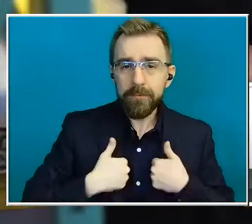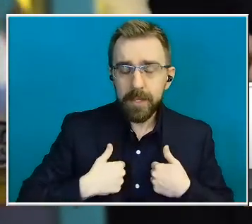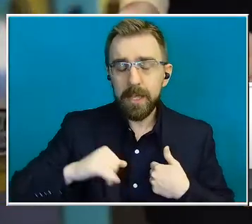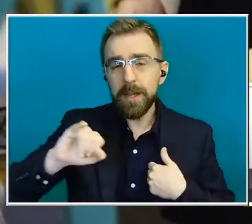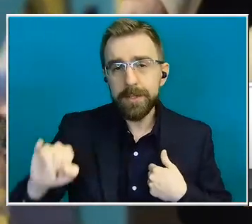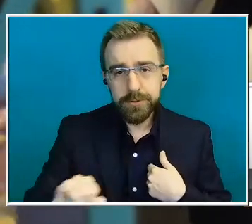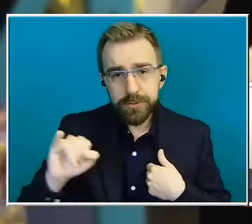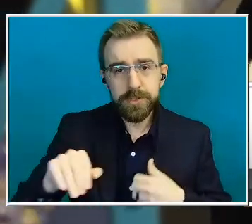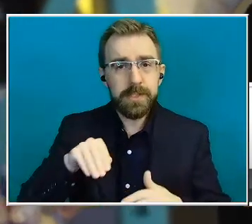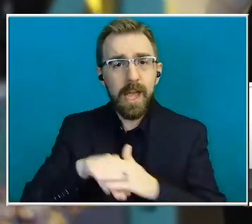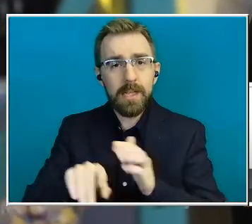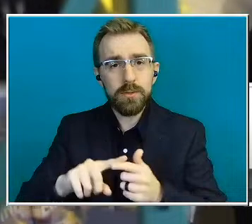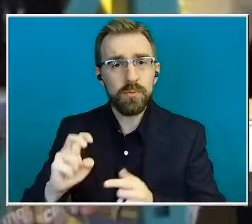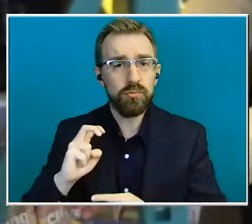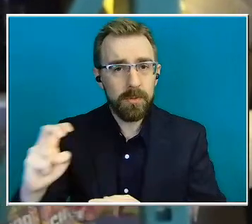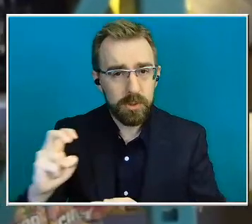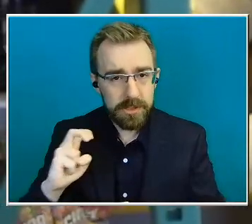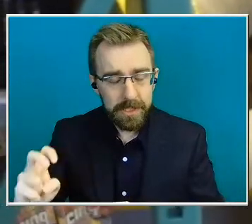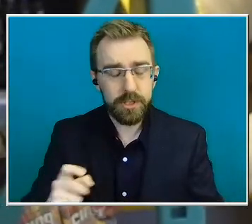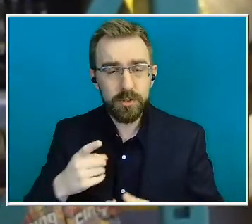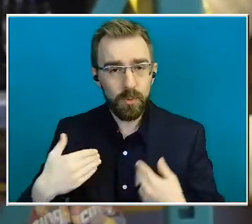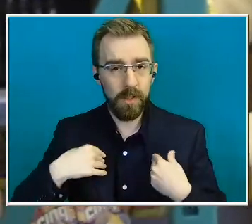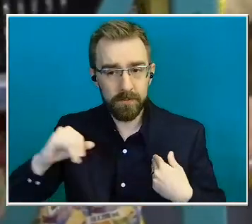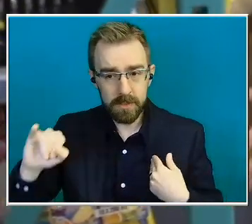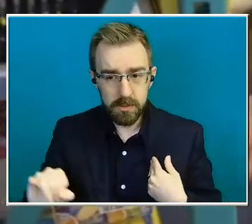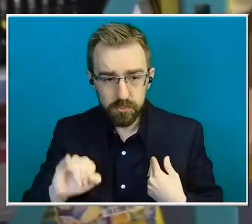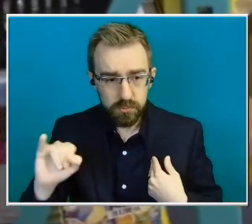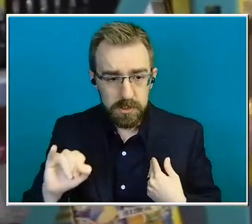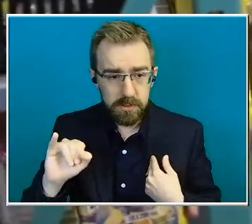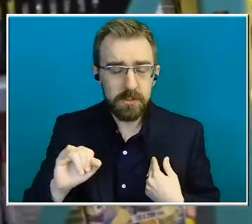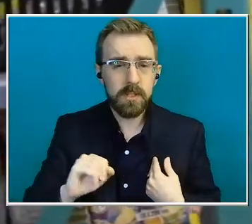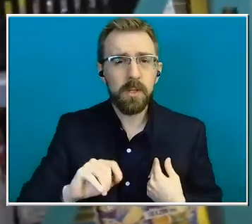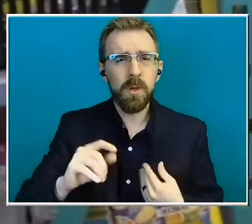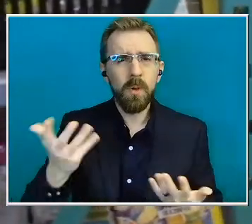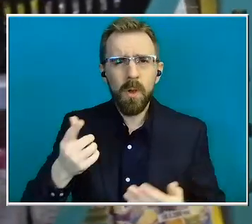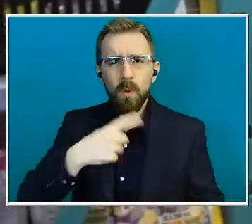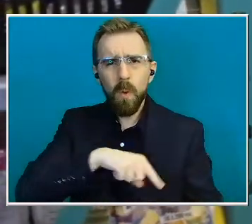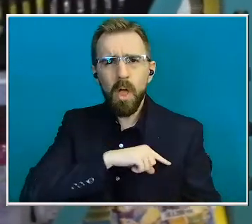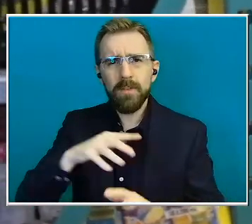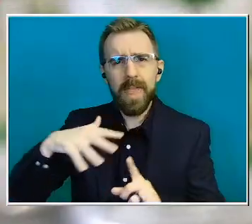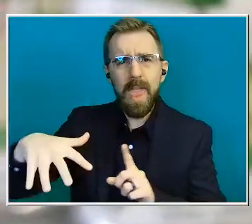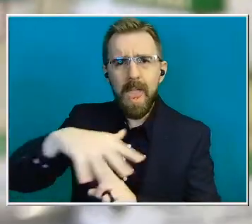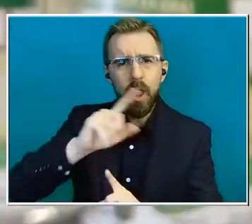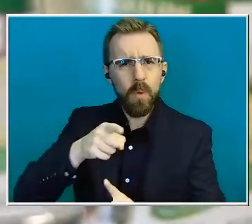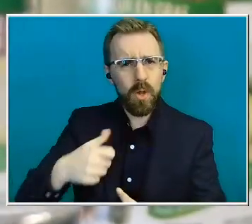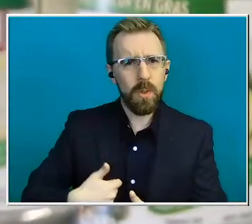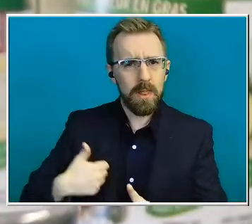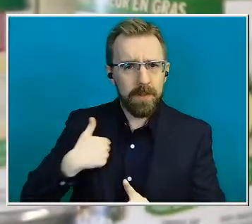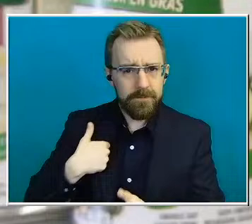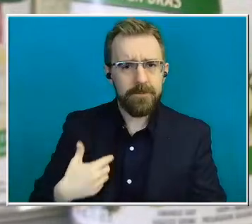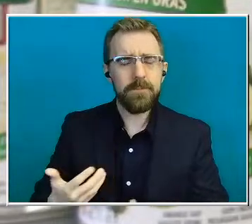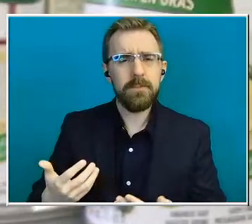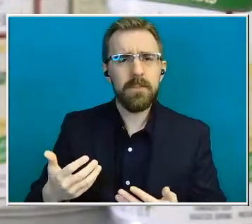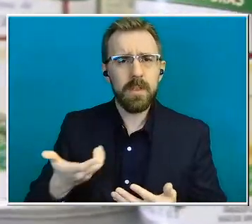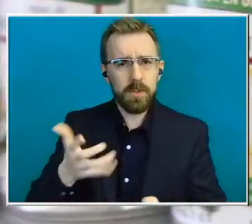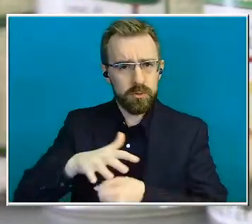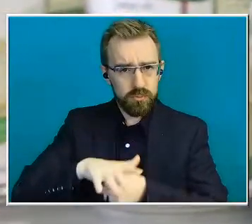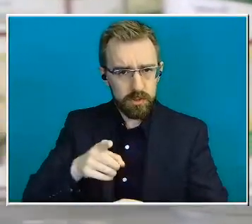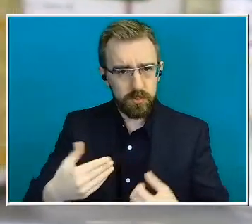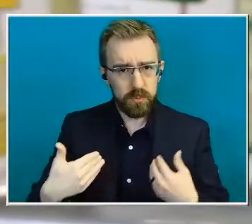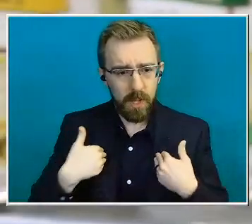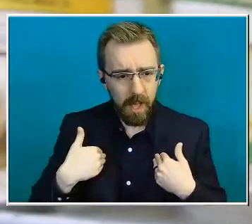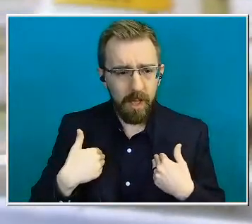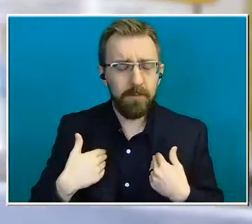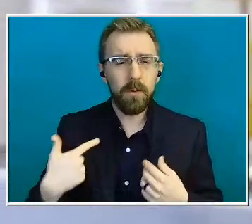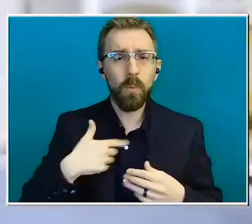whether you have insurance, and what's the quality of the air like where you live, how much stress do you have, and as we're focused on today,